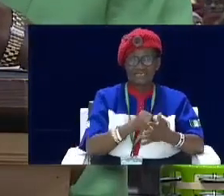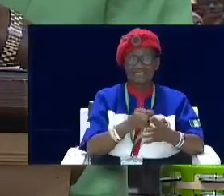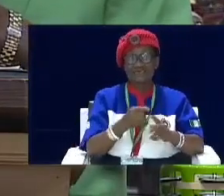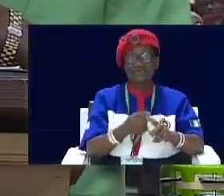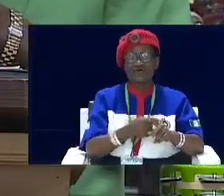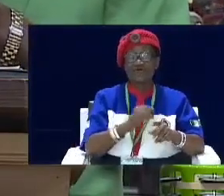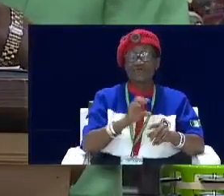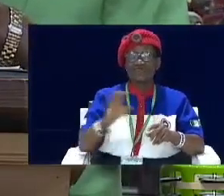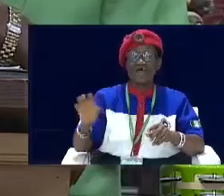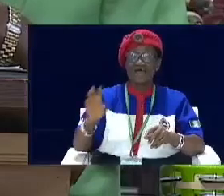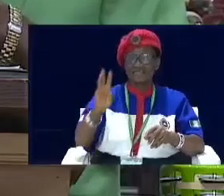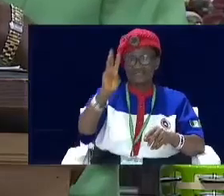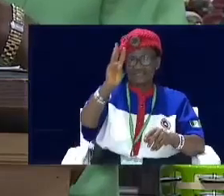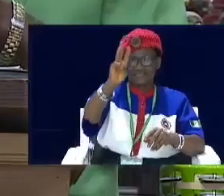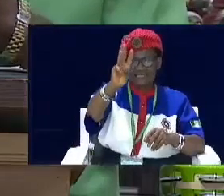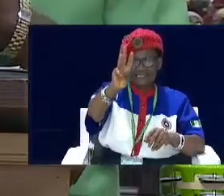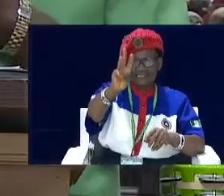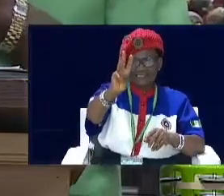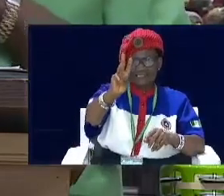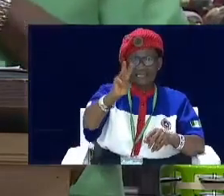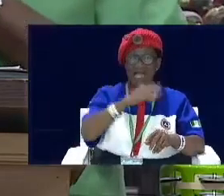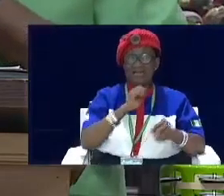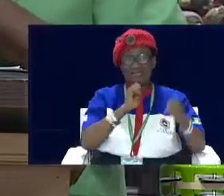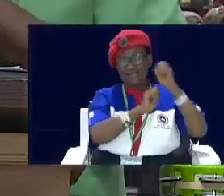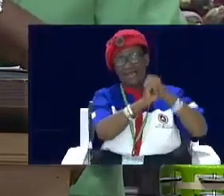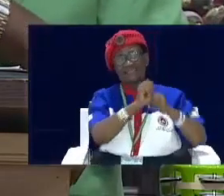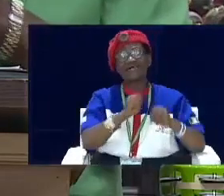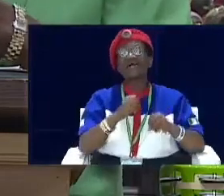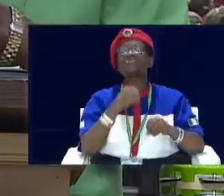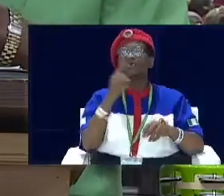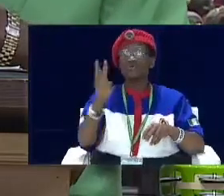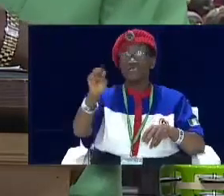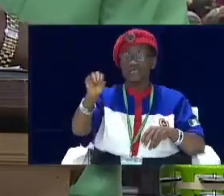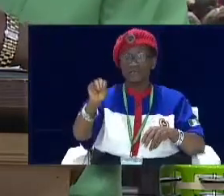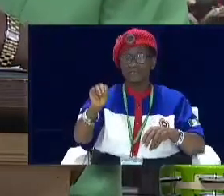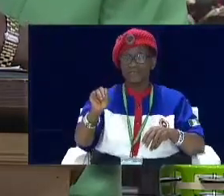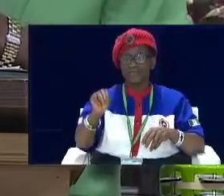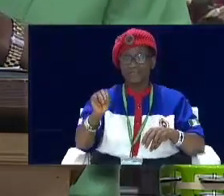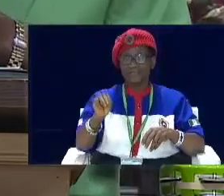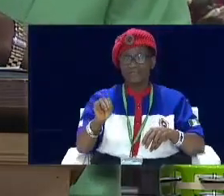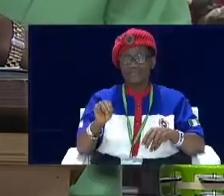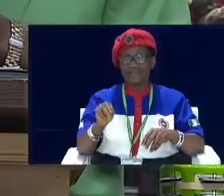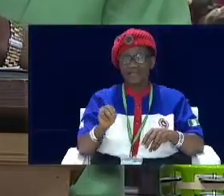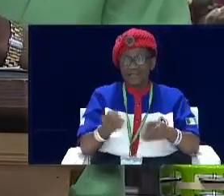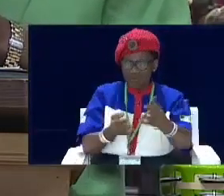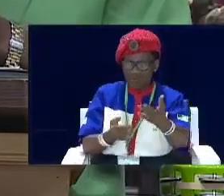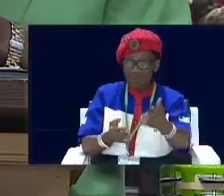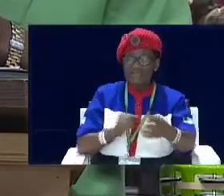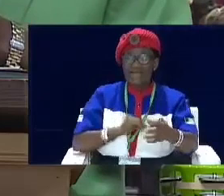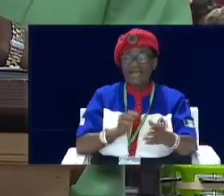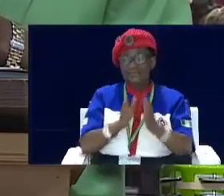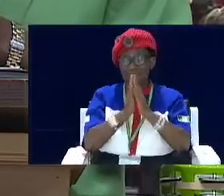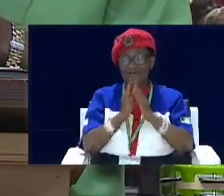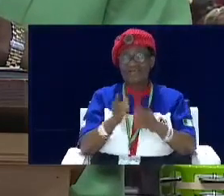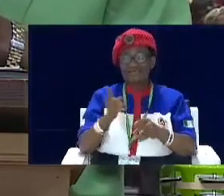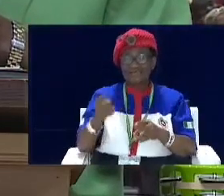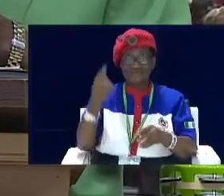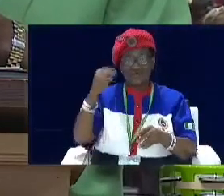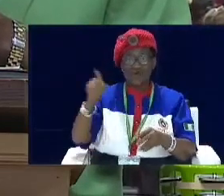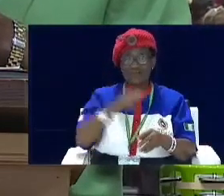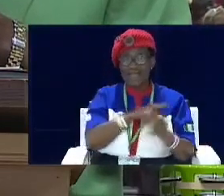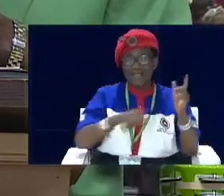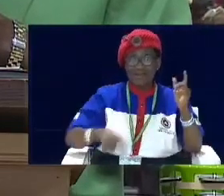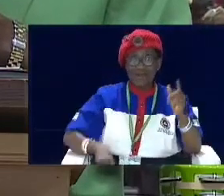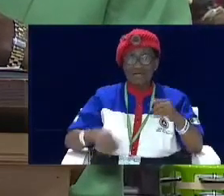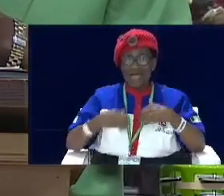lati ese kefa yi. And Elijah said unto him, tarry, I pray thee, here, for the Lord